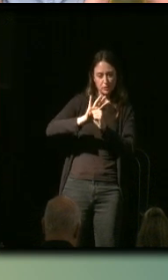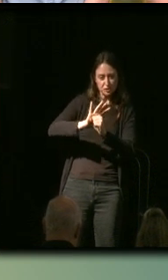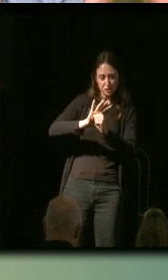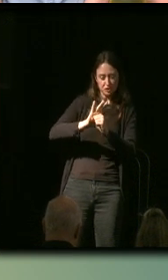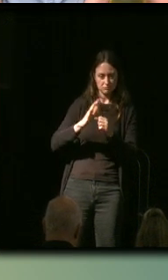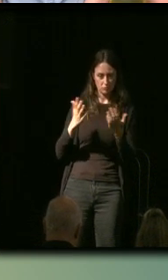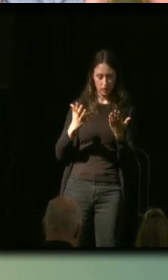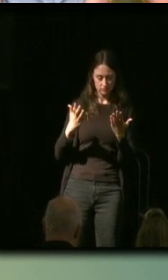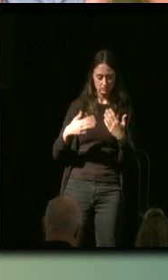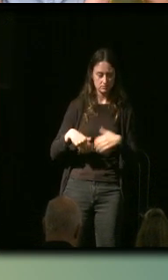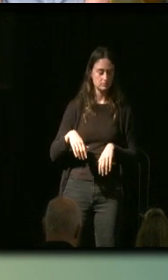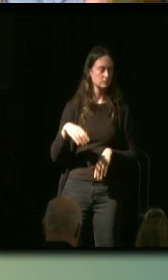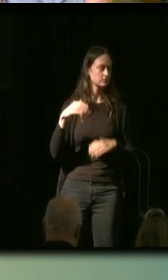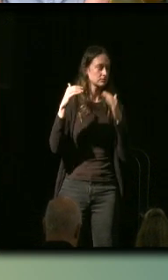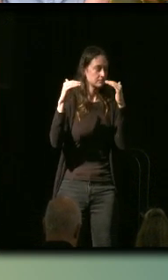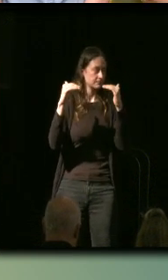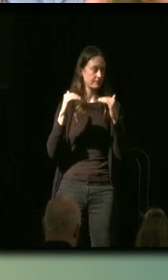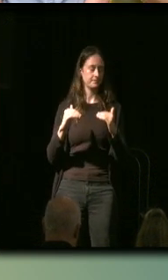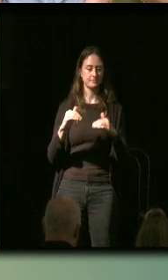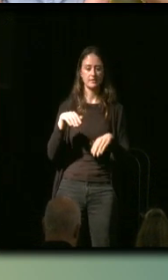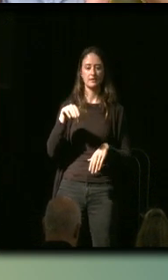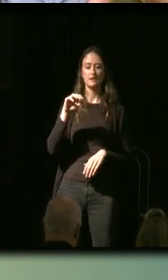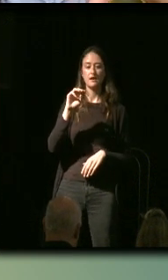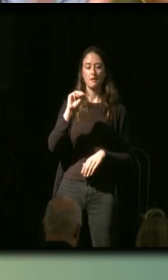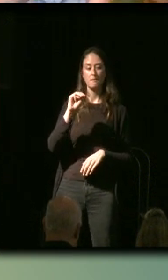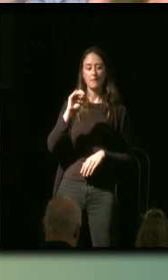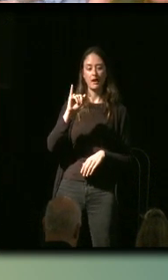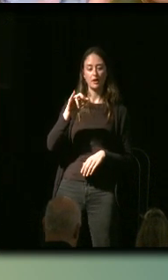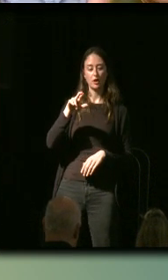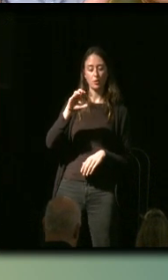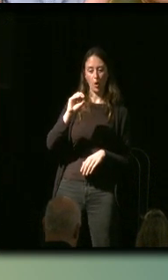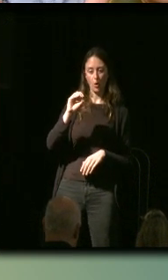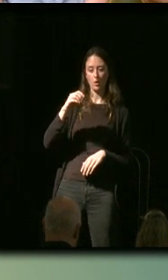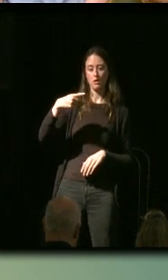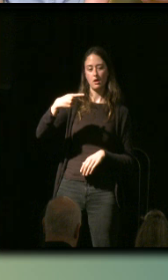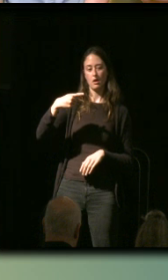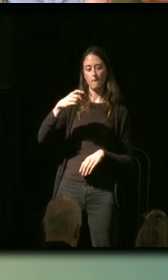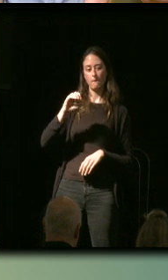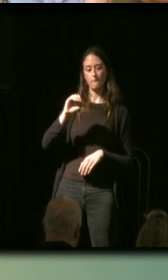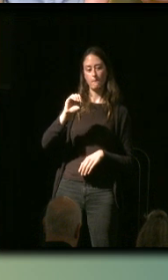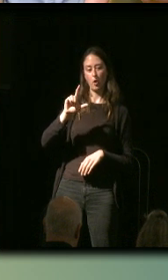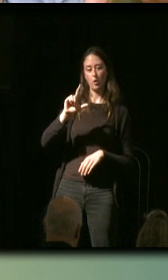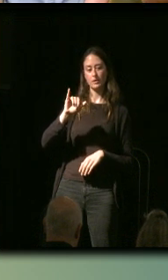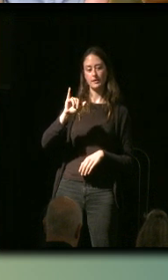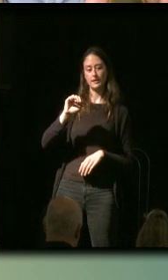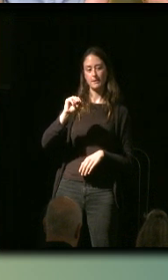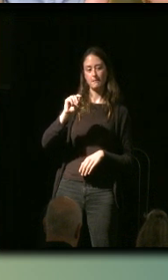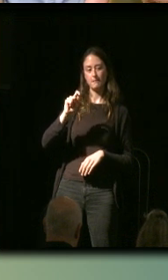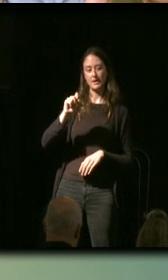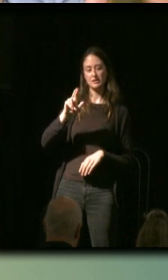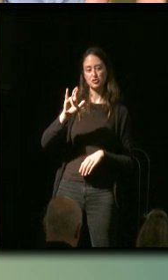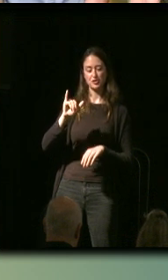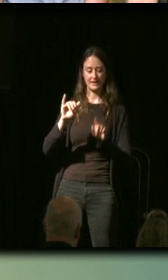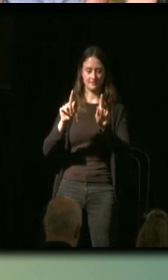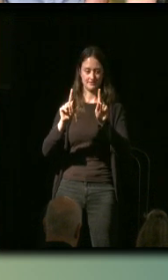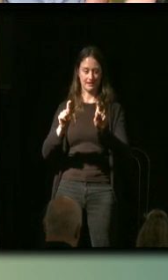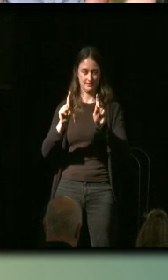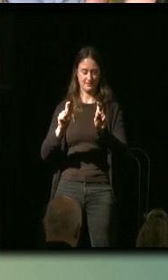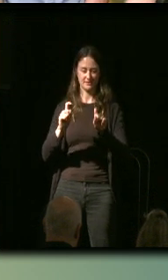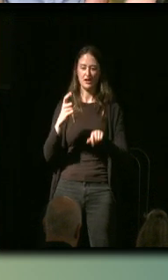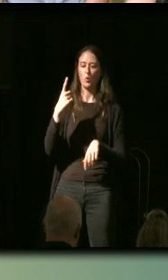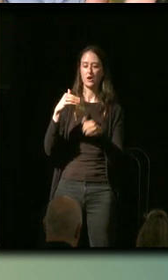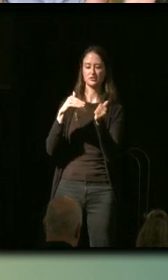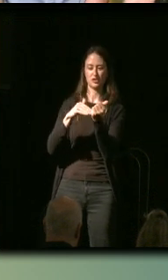microperimetry test, which JJ talked about earlier, maps contrast sensitivity of